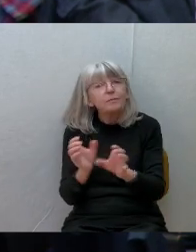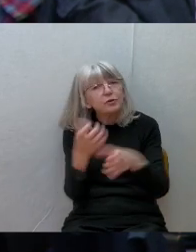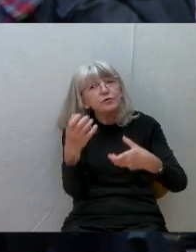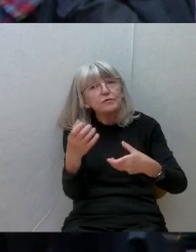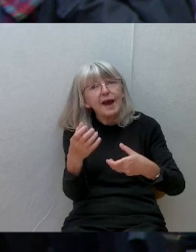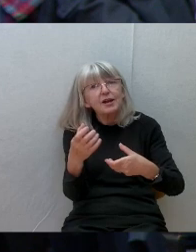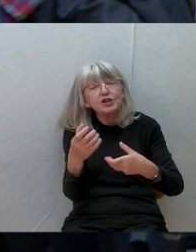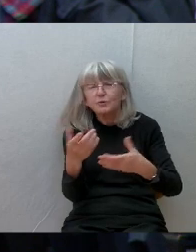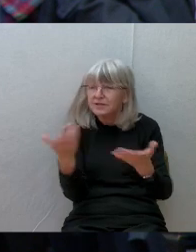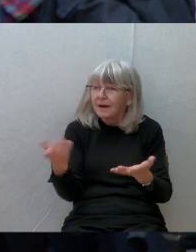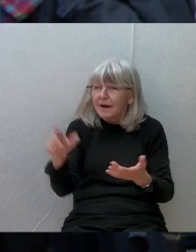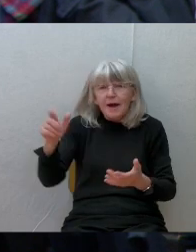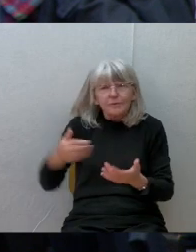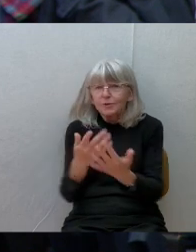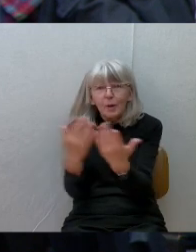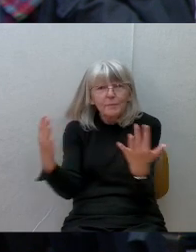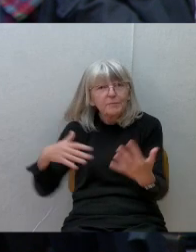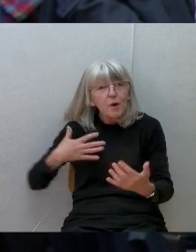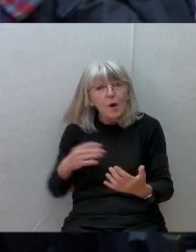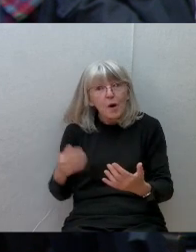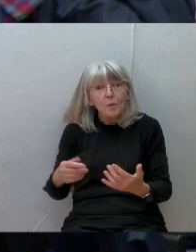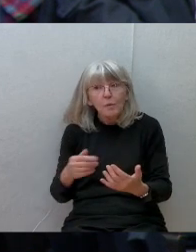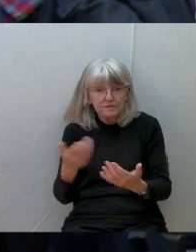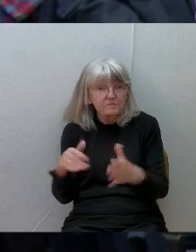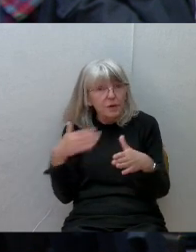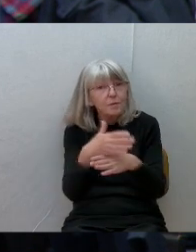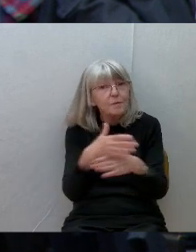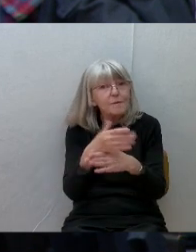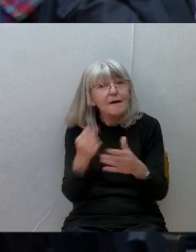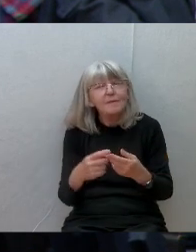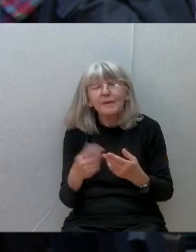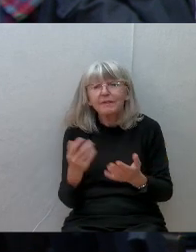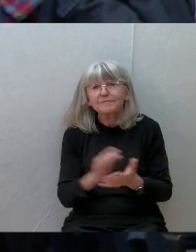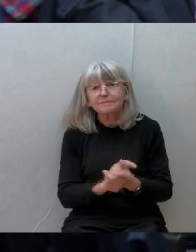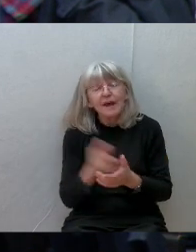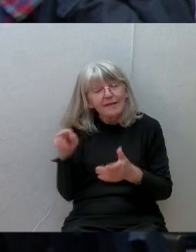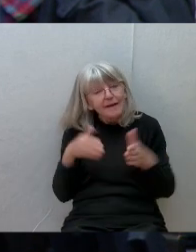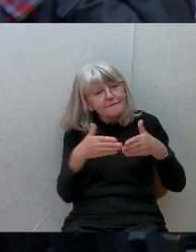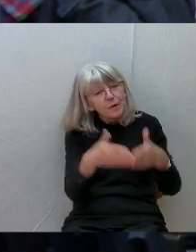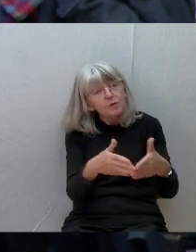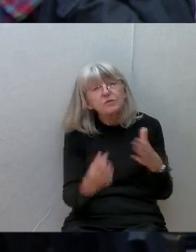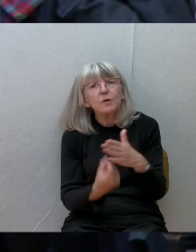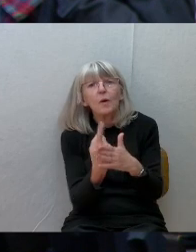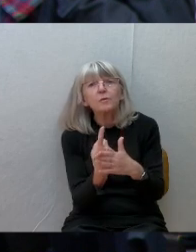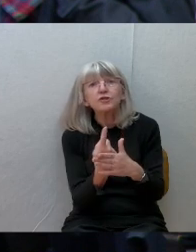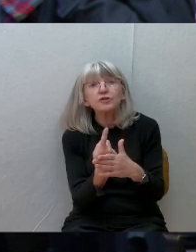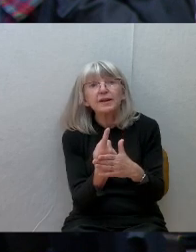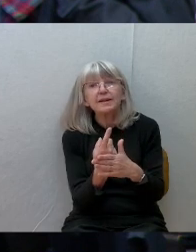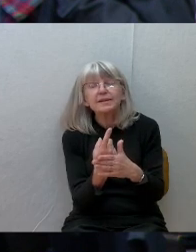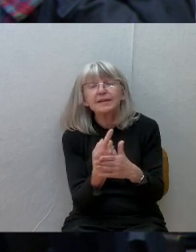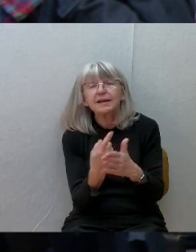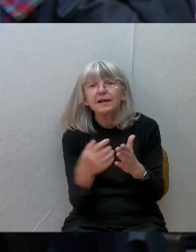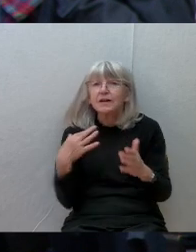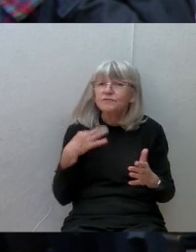That focus on justice for all, that focus on opportunity, is incredibly well exemplified by